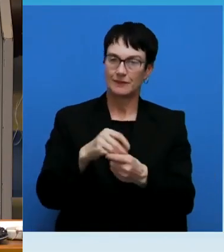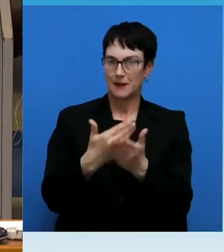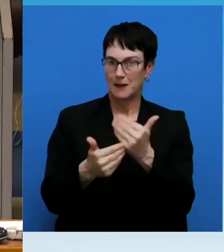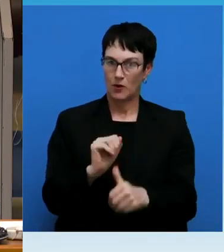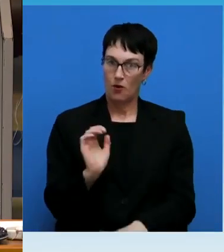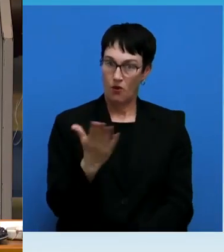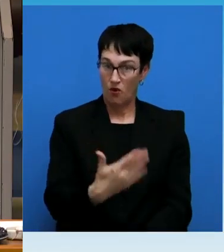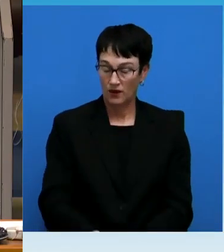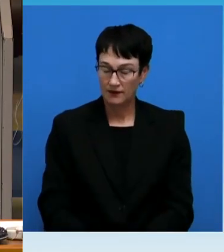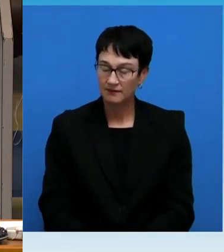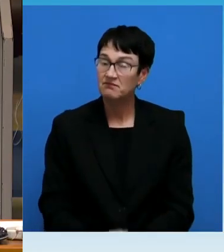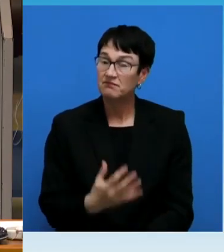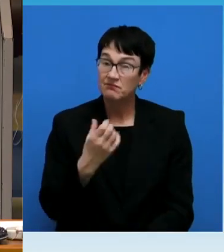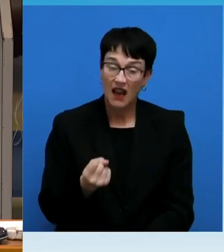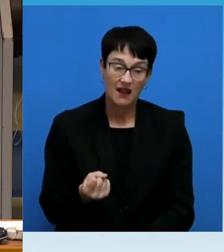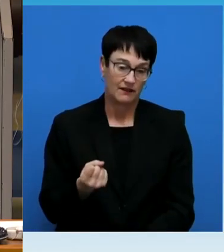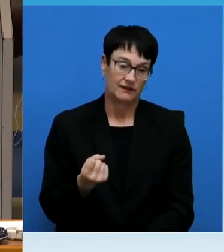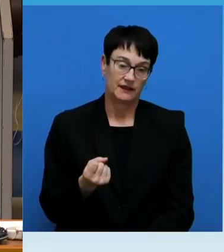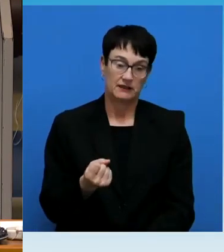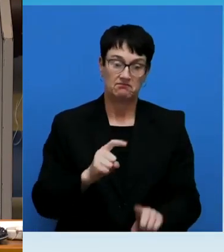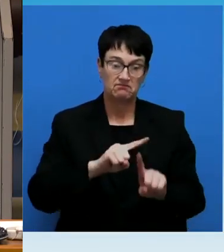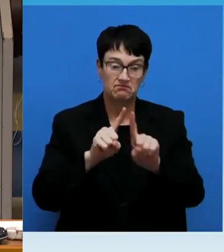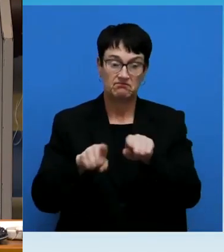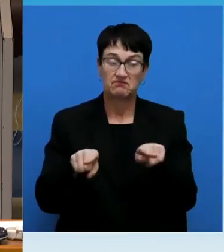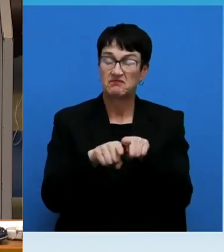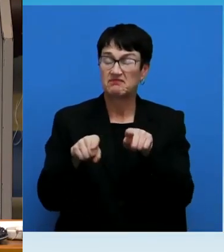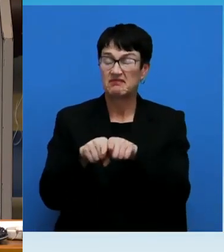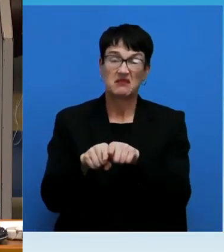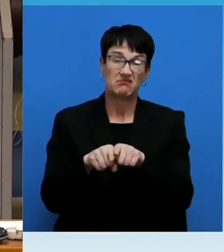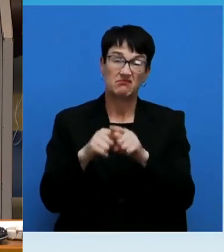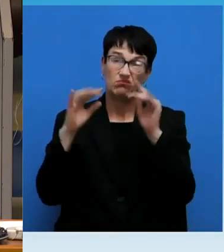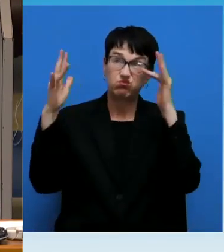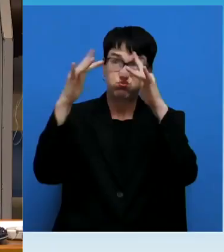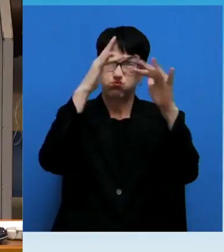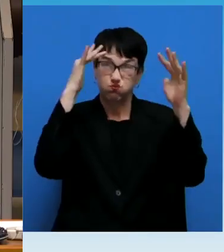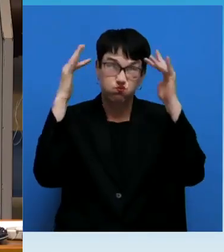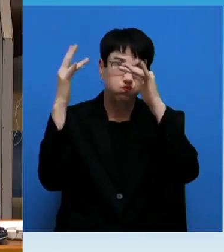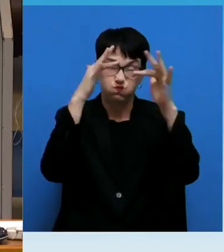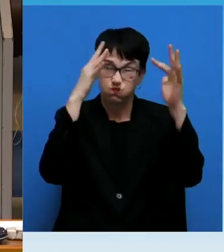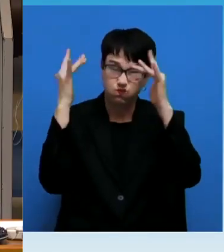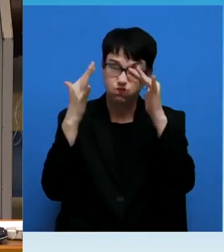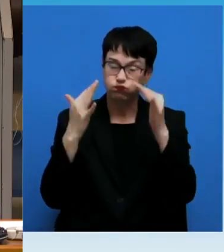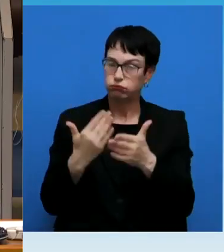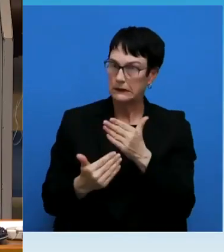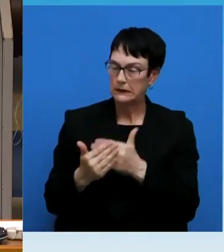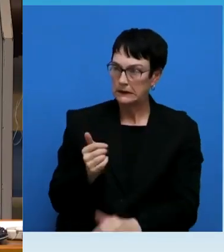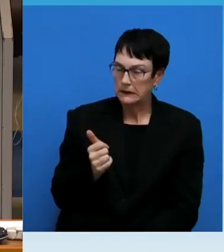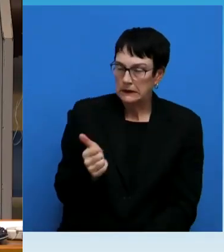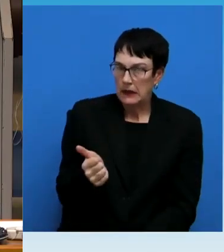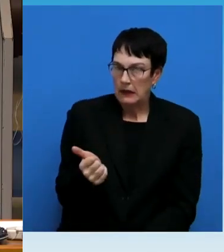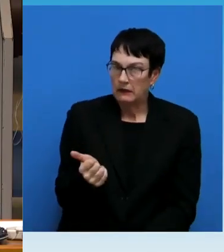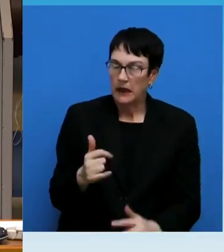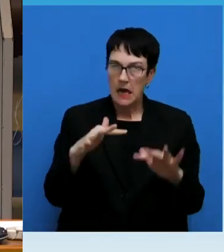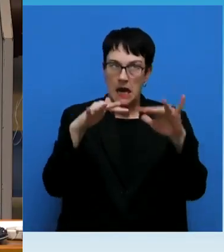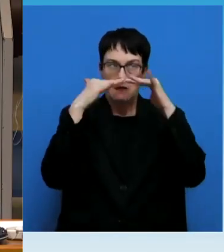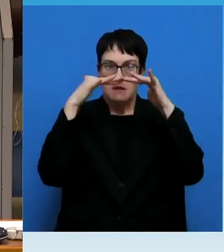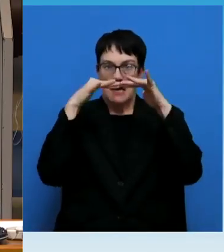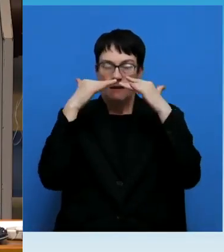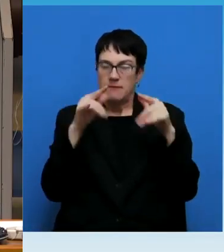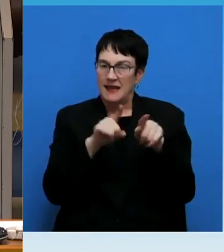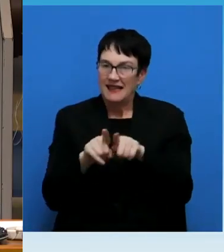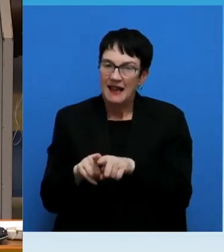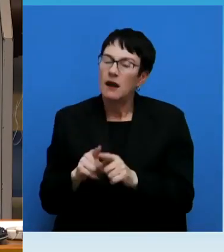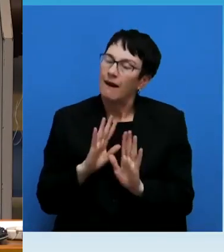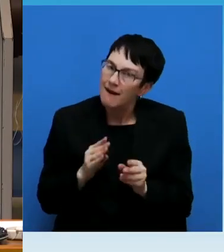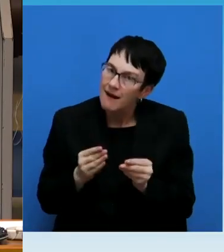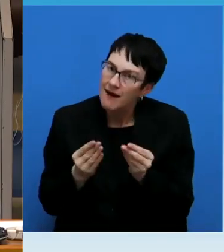of designing resilience and sustainability. Excellencies and friends, like the Conference of Stater Parties